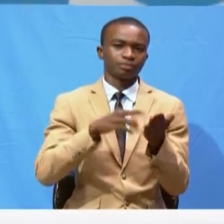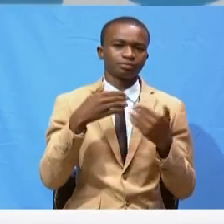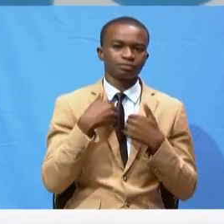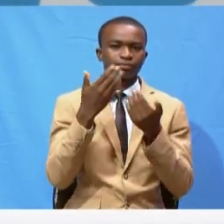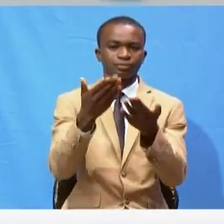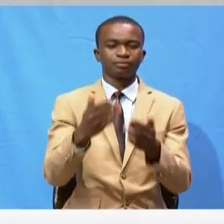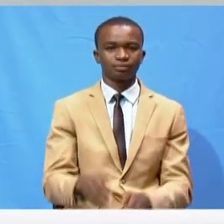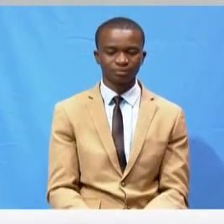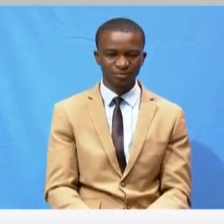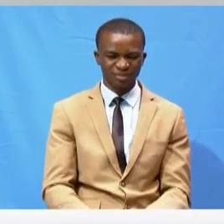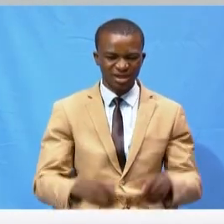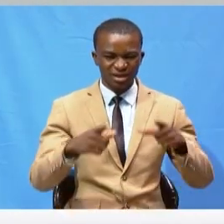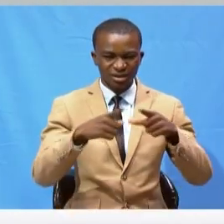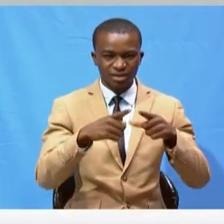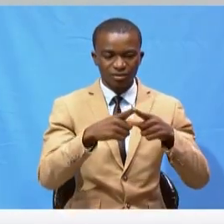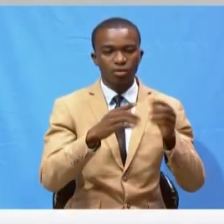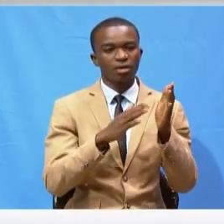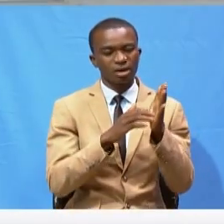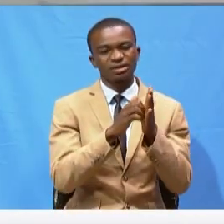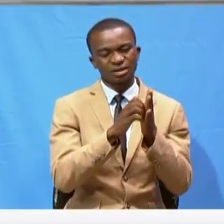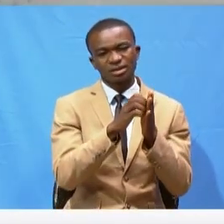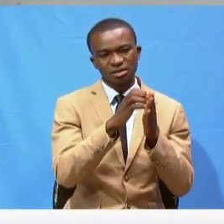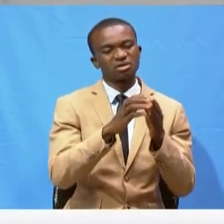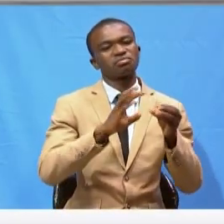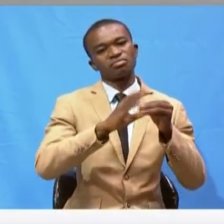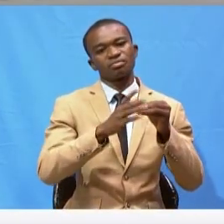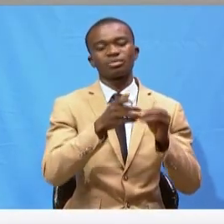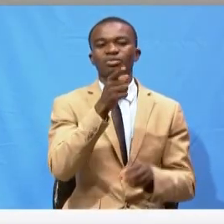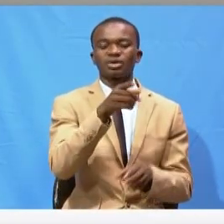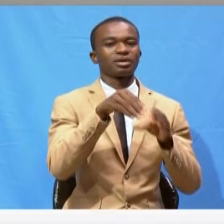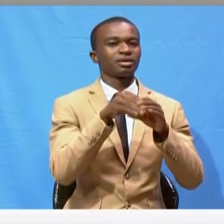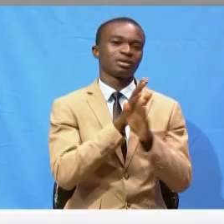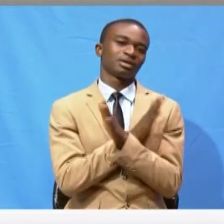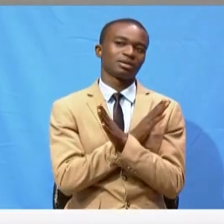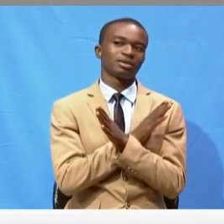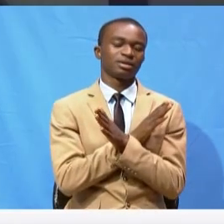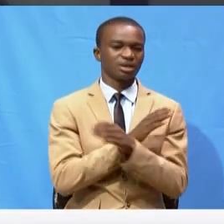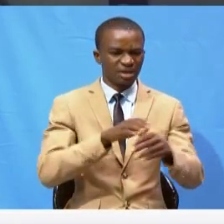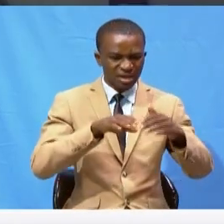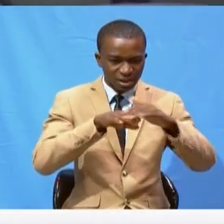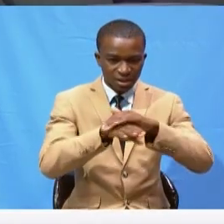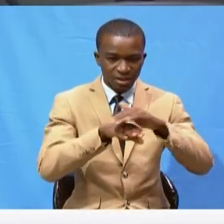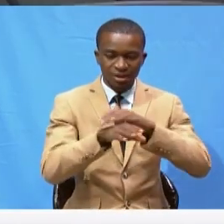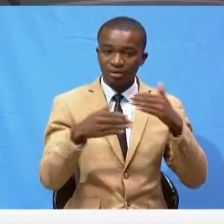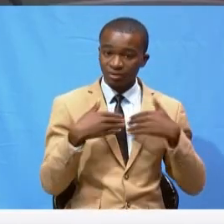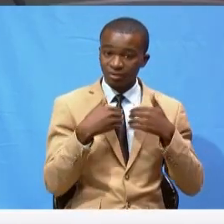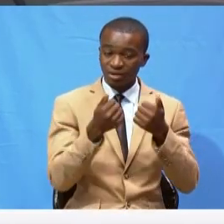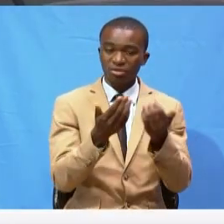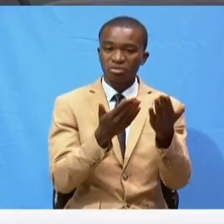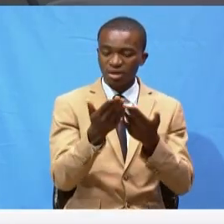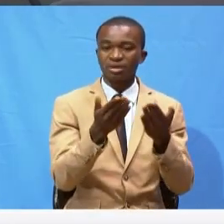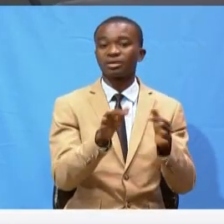Cervical cancer remains a critical public health issue, particularly in Zambia, where access to health care and preventive measures are